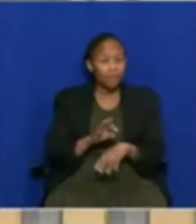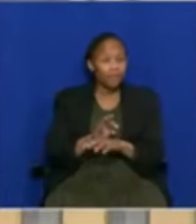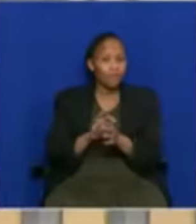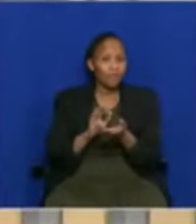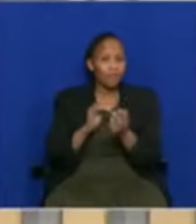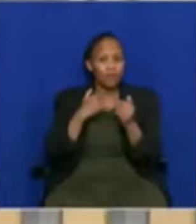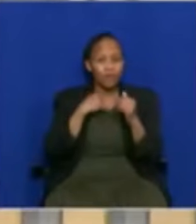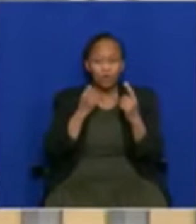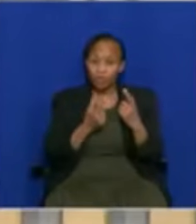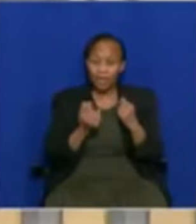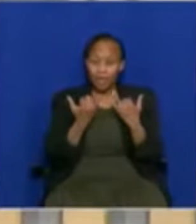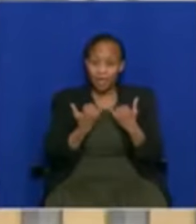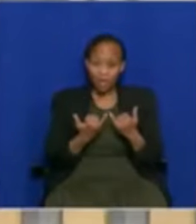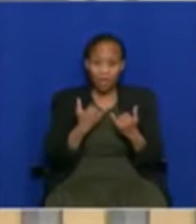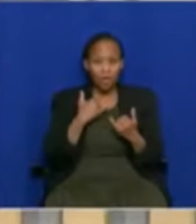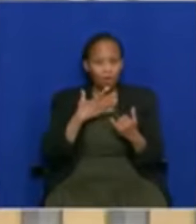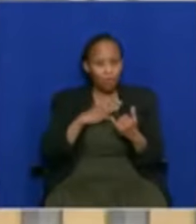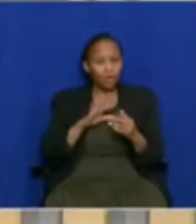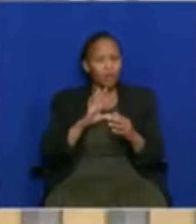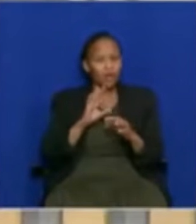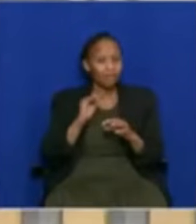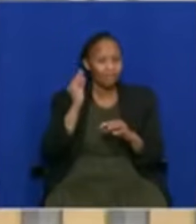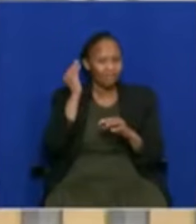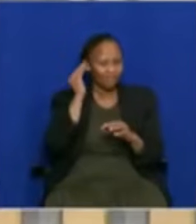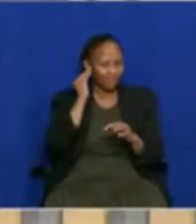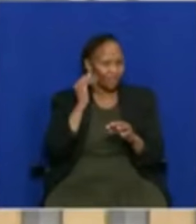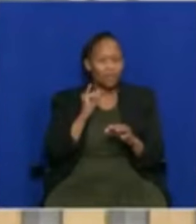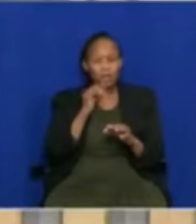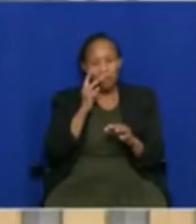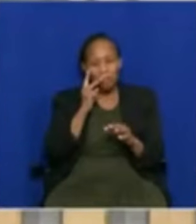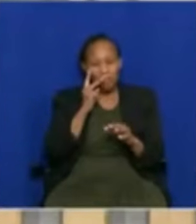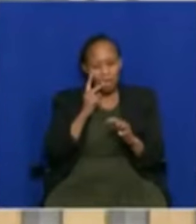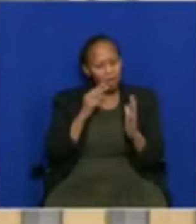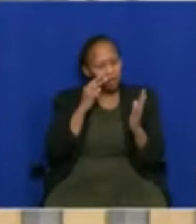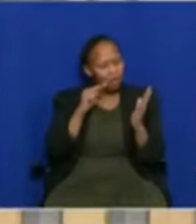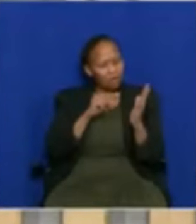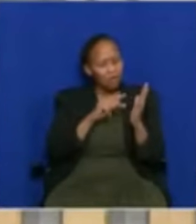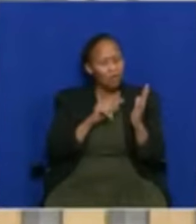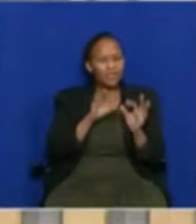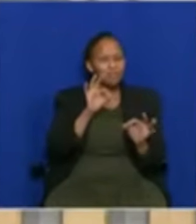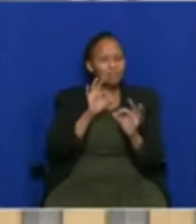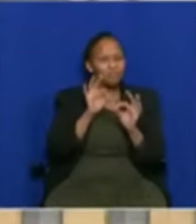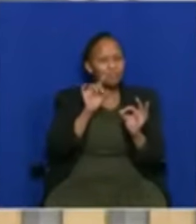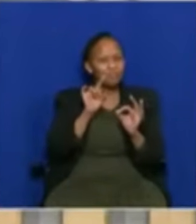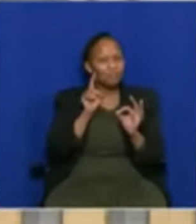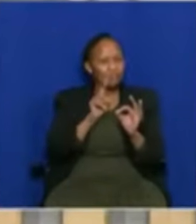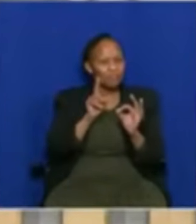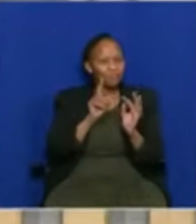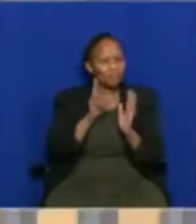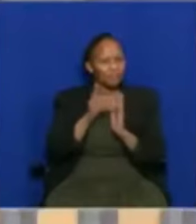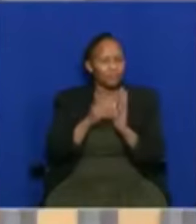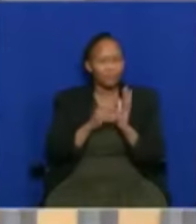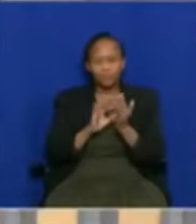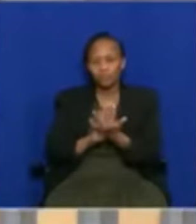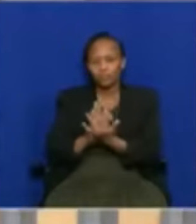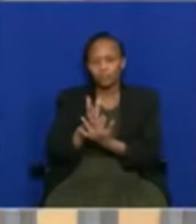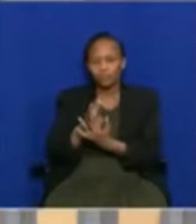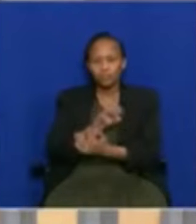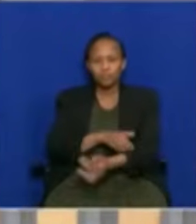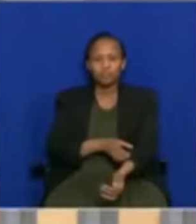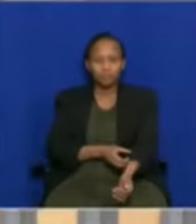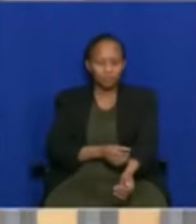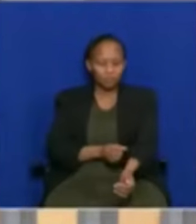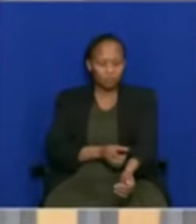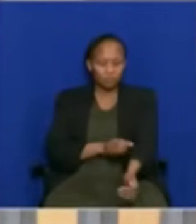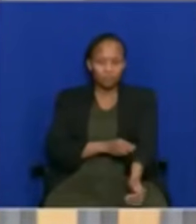here specifically is the date. I'll take it to the date. May I make this suggestion? If you have something